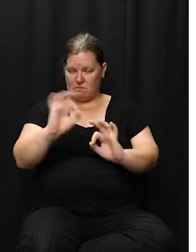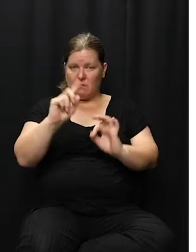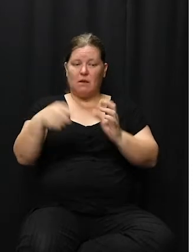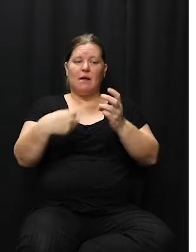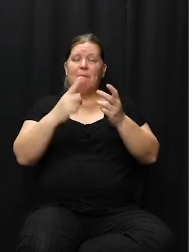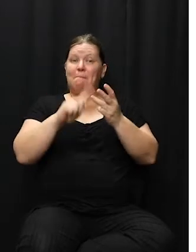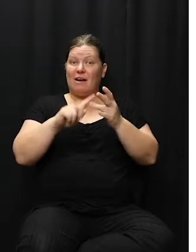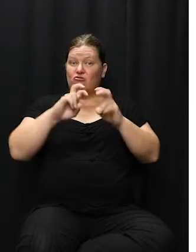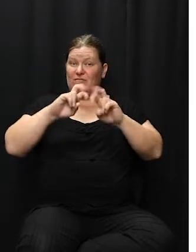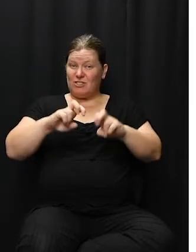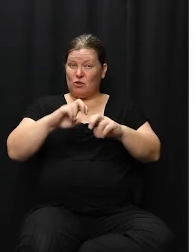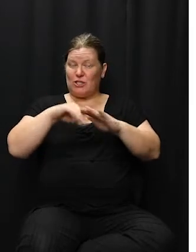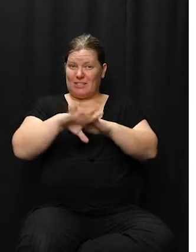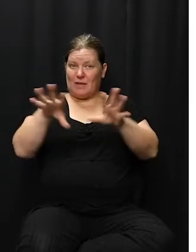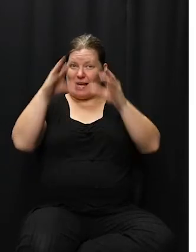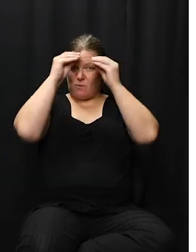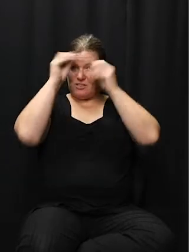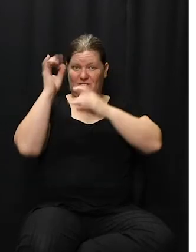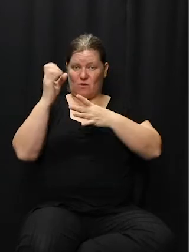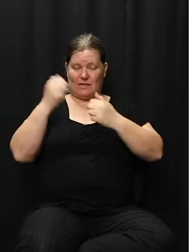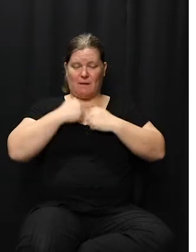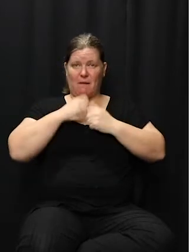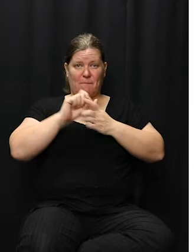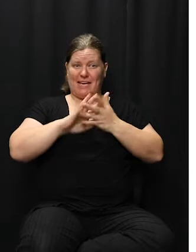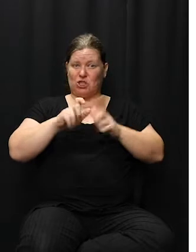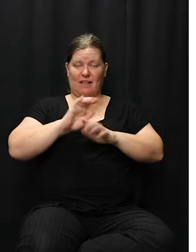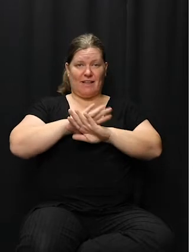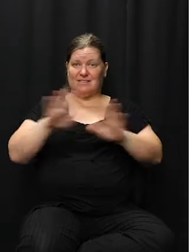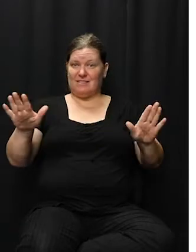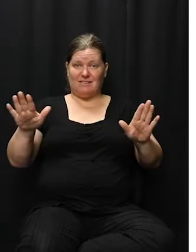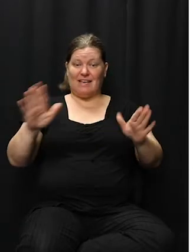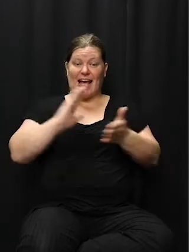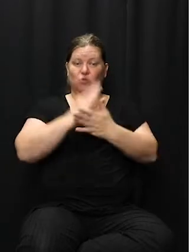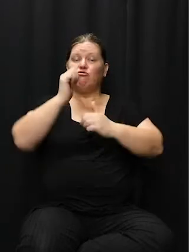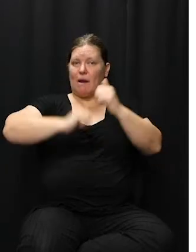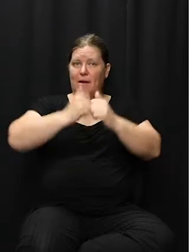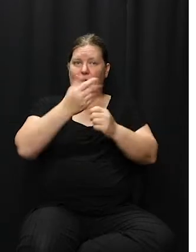described, and we certainly have very little research on the acquisition of Auslan,